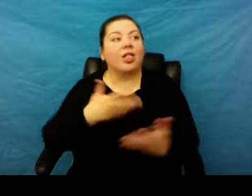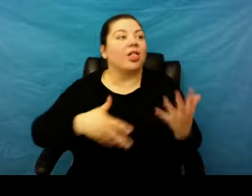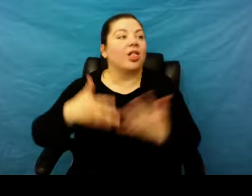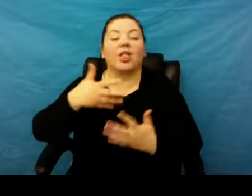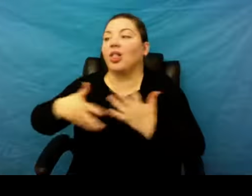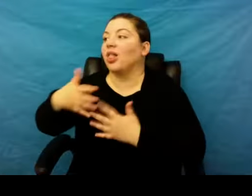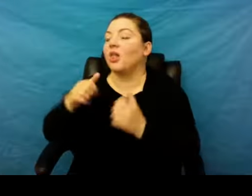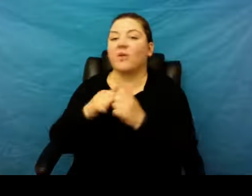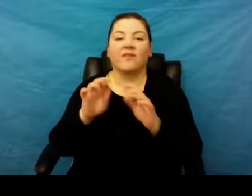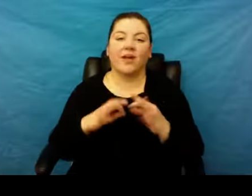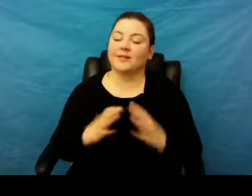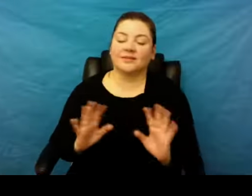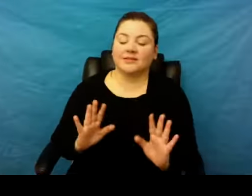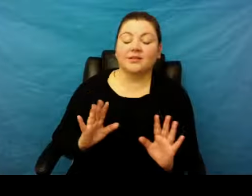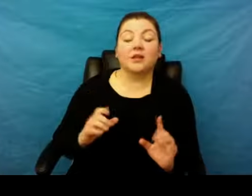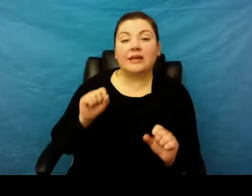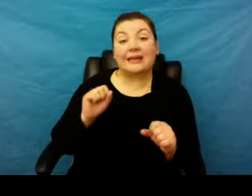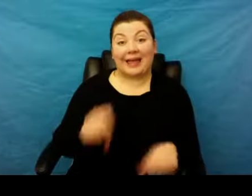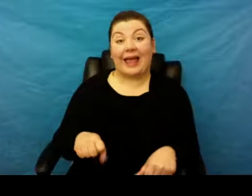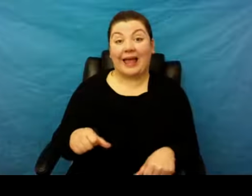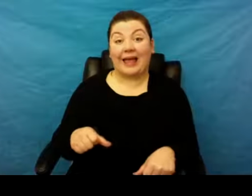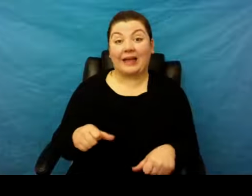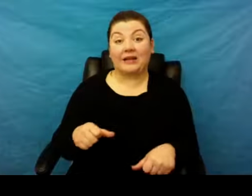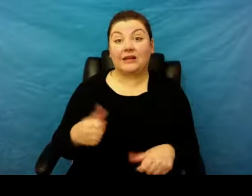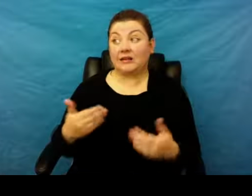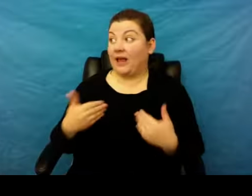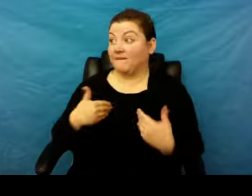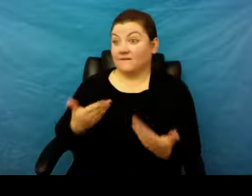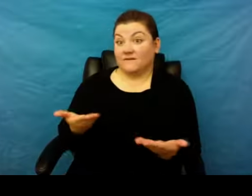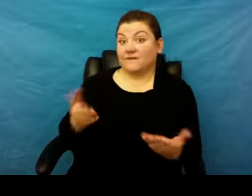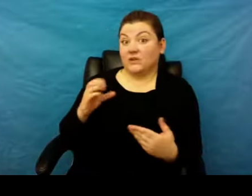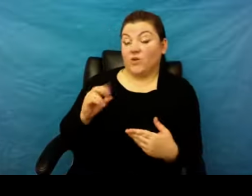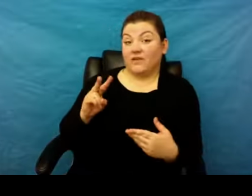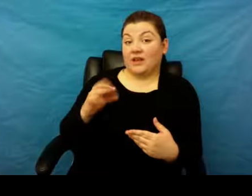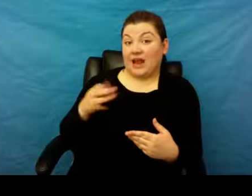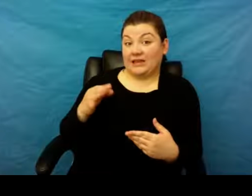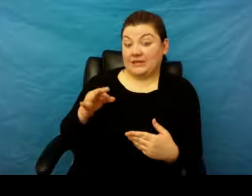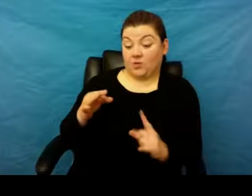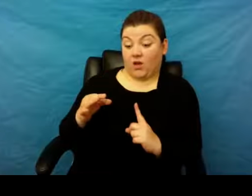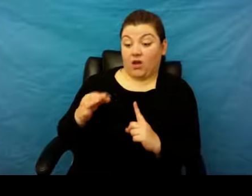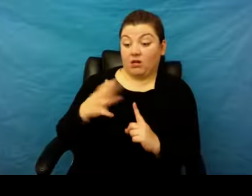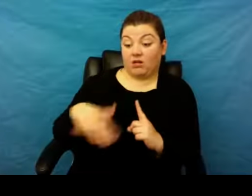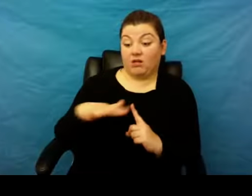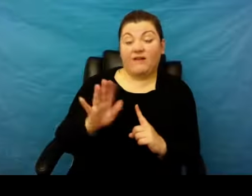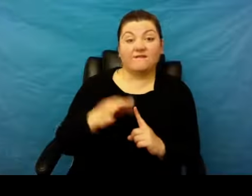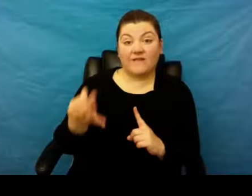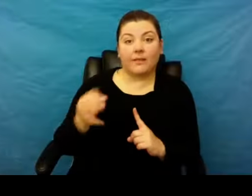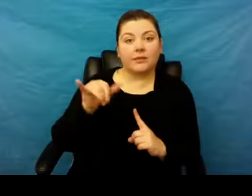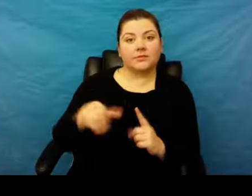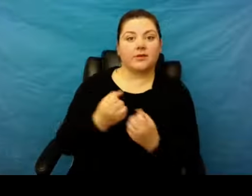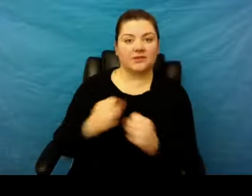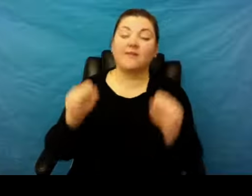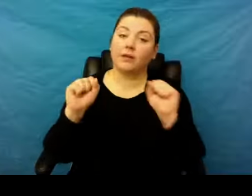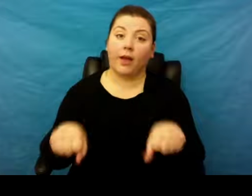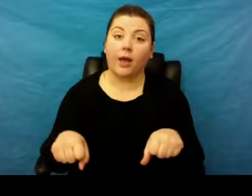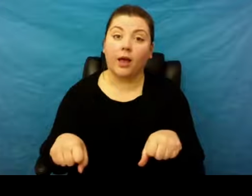family. You can have COVID-19 in your house and everyone else not get it and be protected and be completely